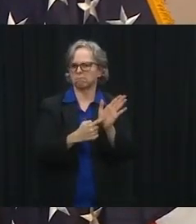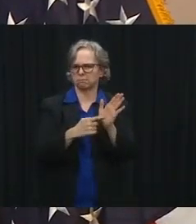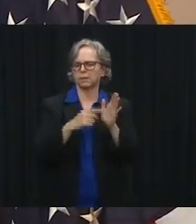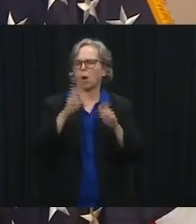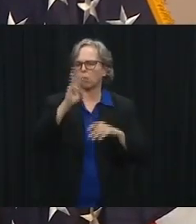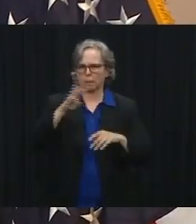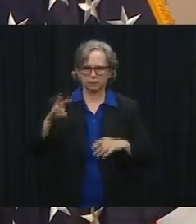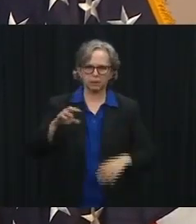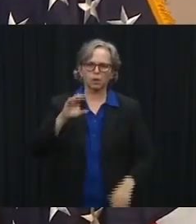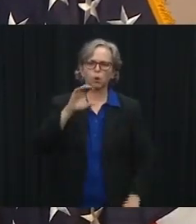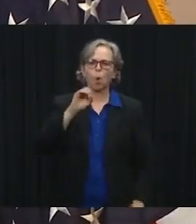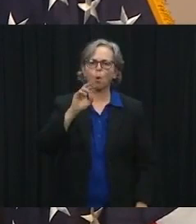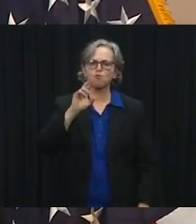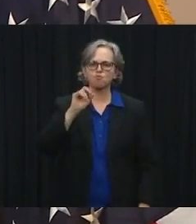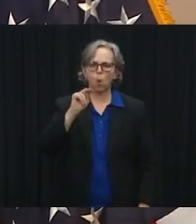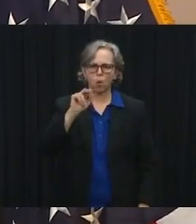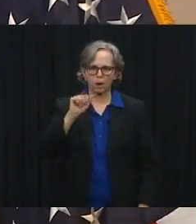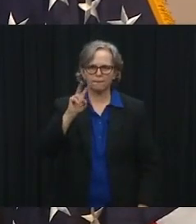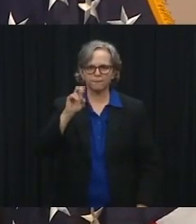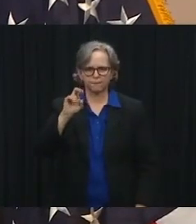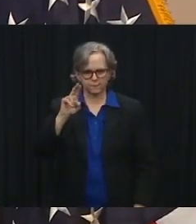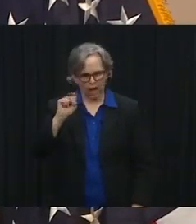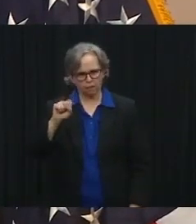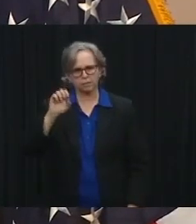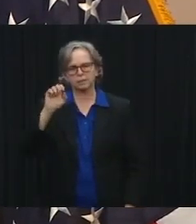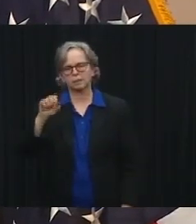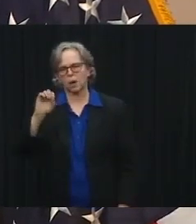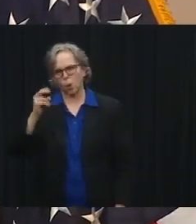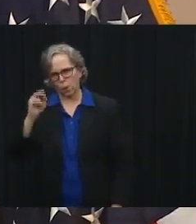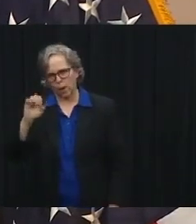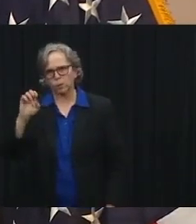of a cases by county